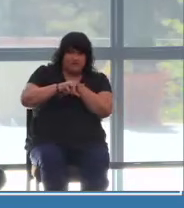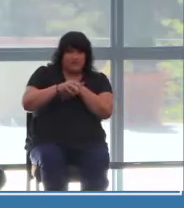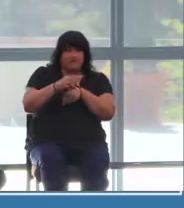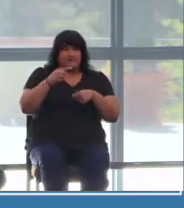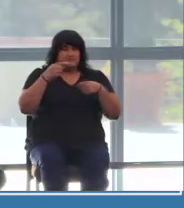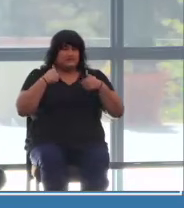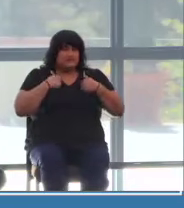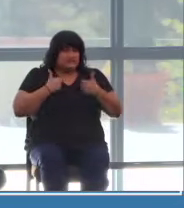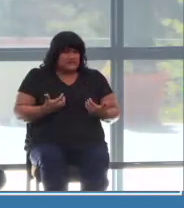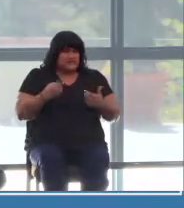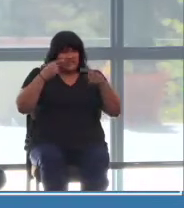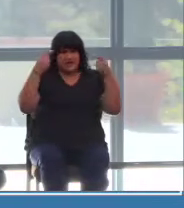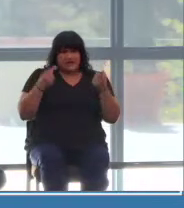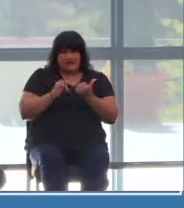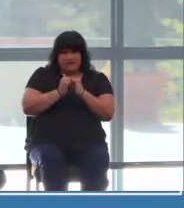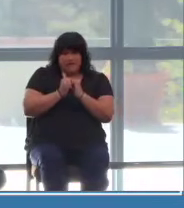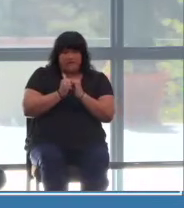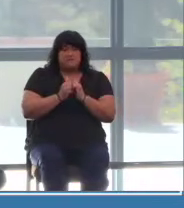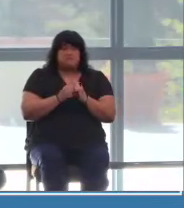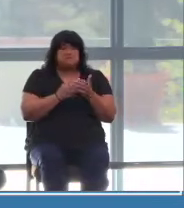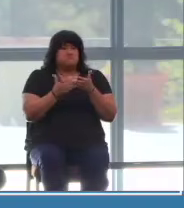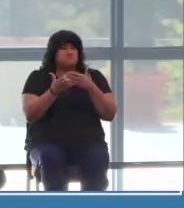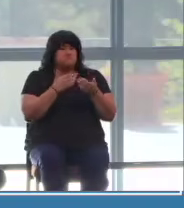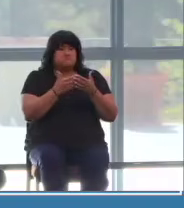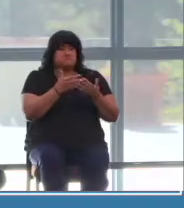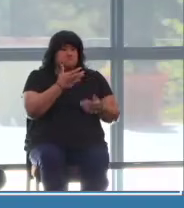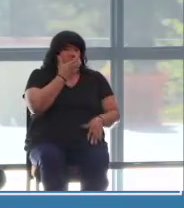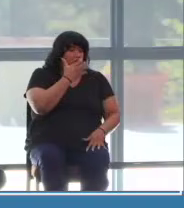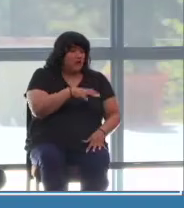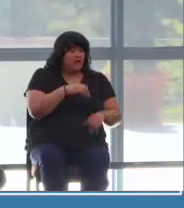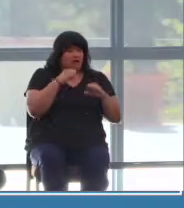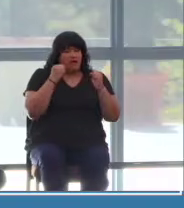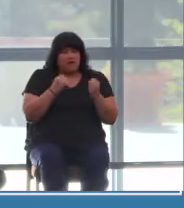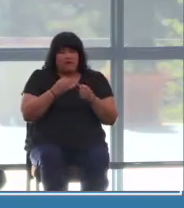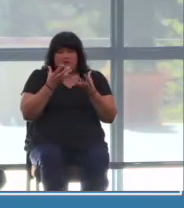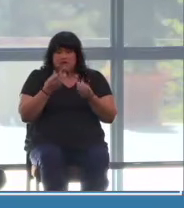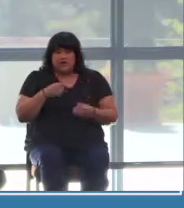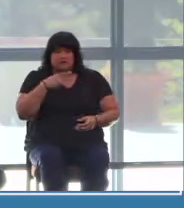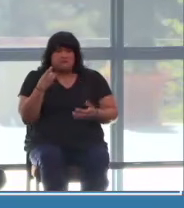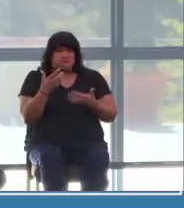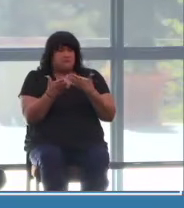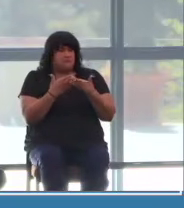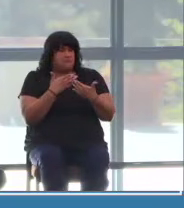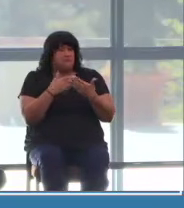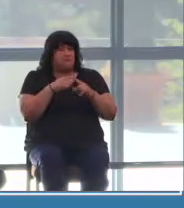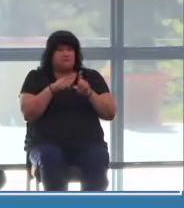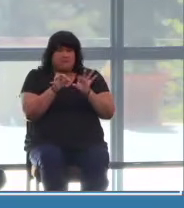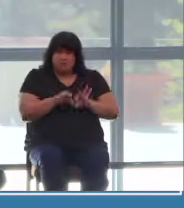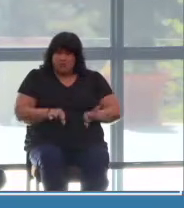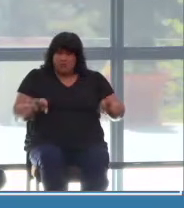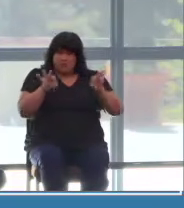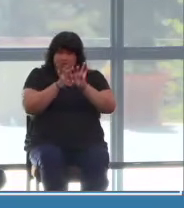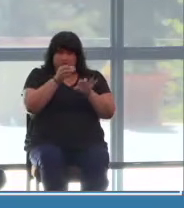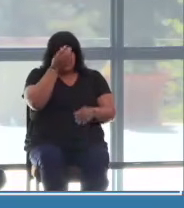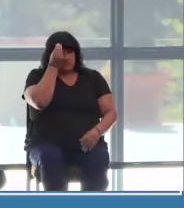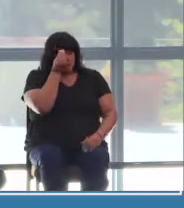it doesn't matter whether it's hot or cold or wet or dry, but what you need to know is that